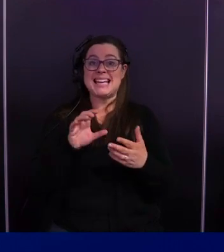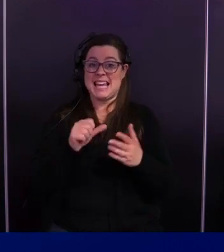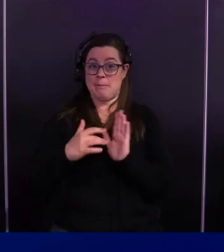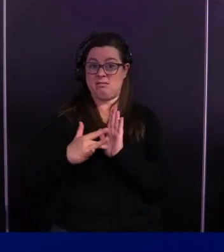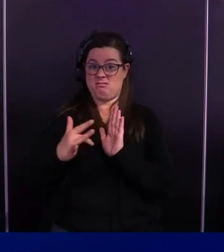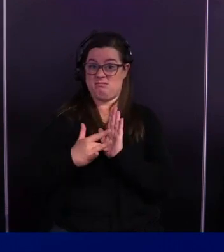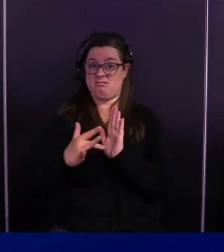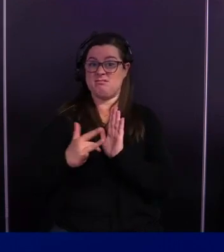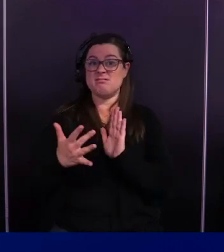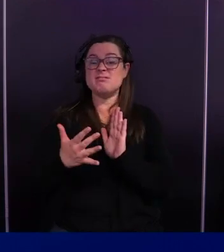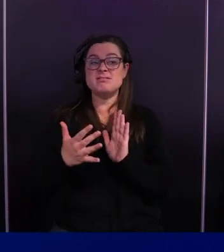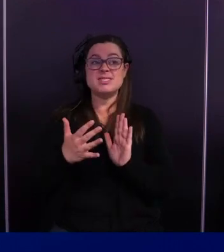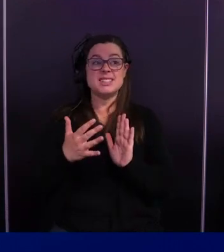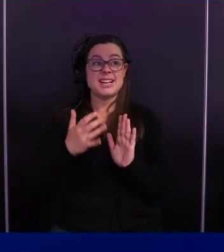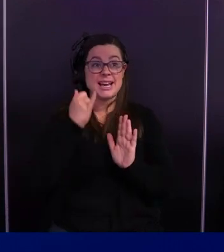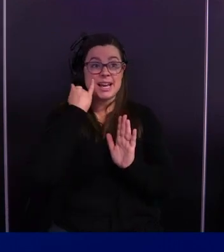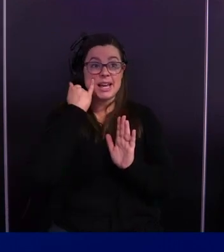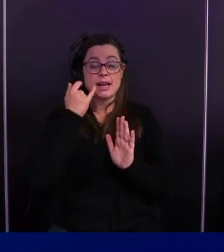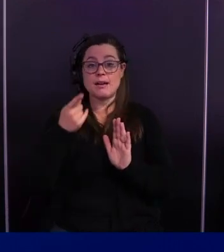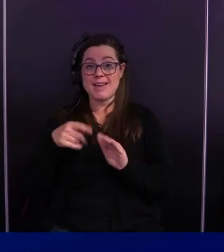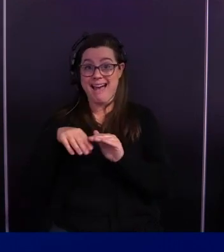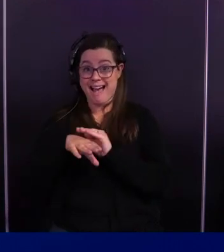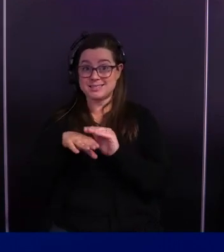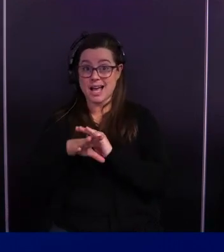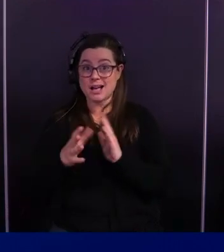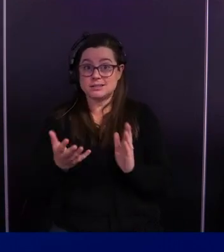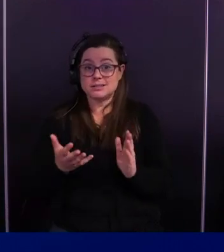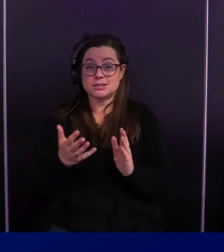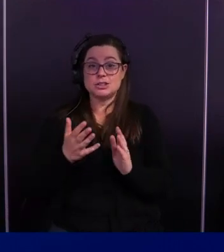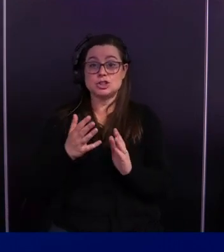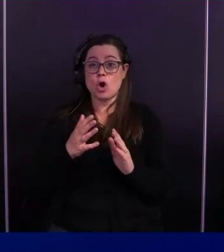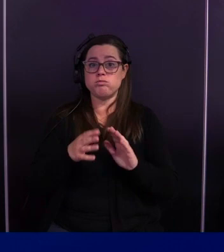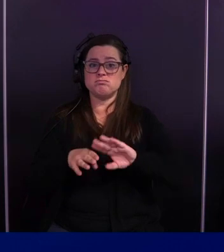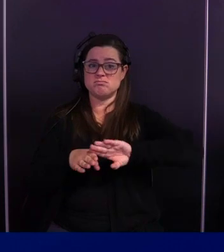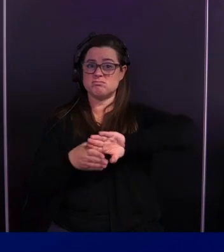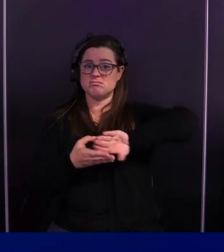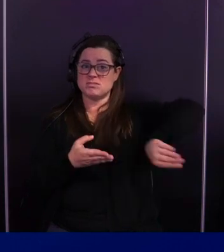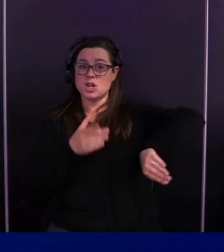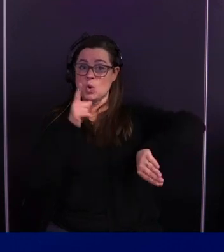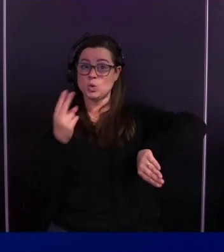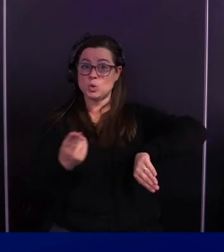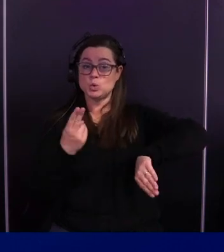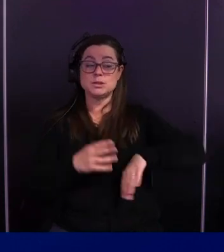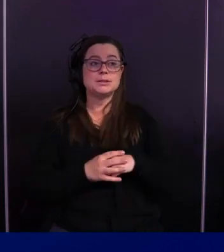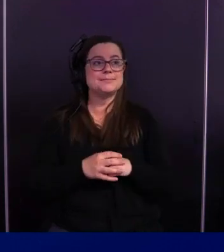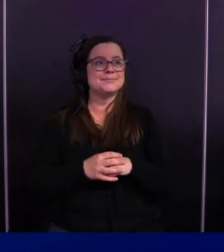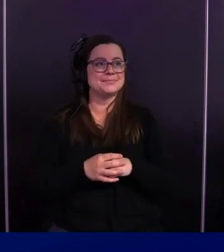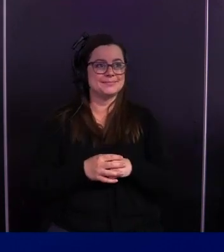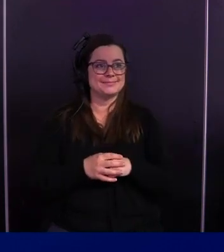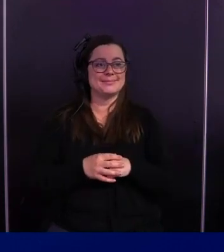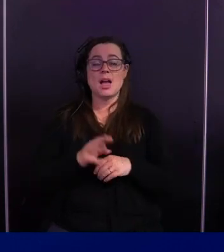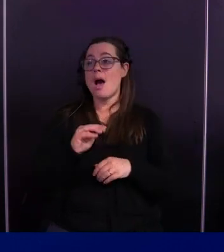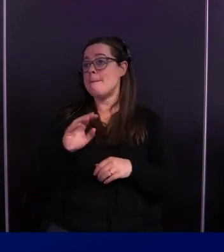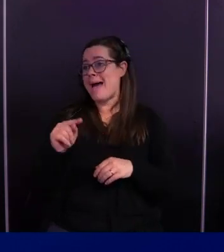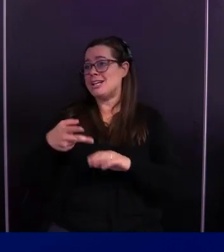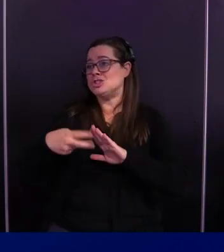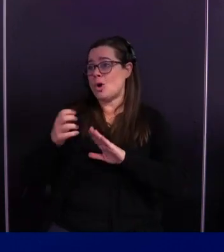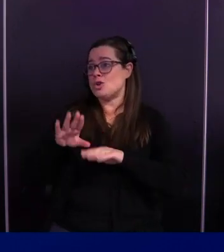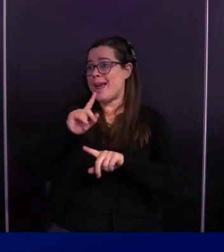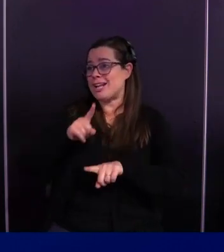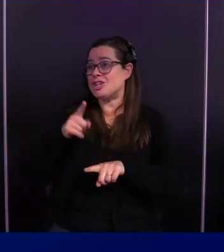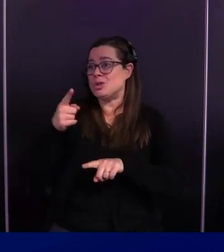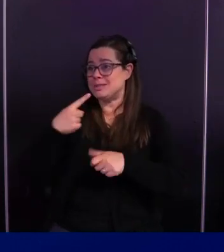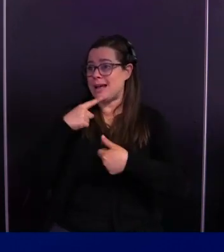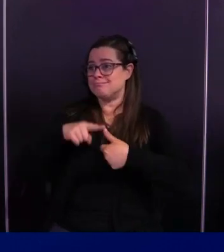if it's accessed. So don't use it. All right, Matt. So he stole yours. Yeah. Because you actually led with least